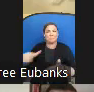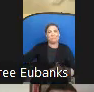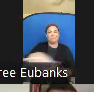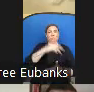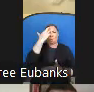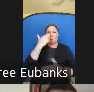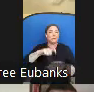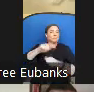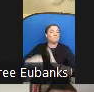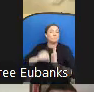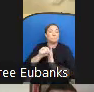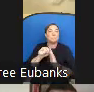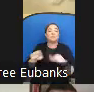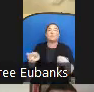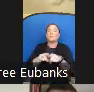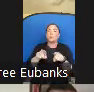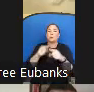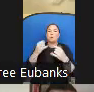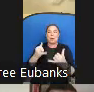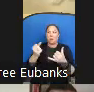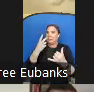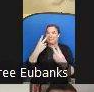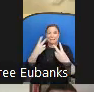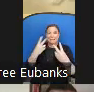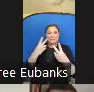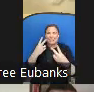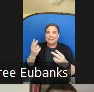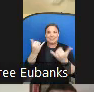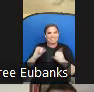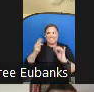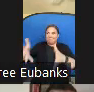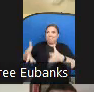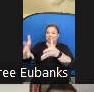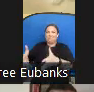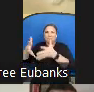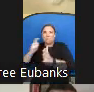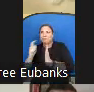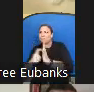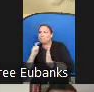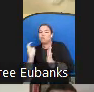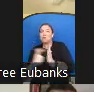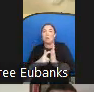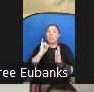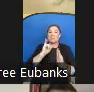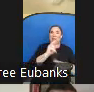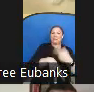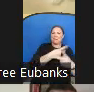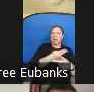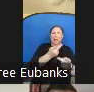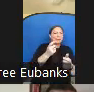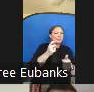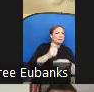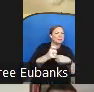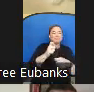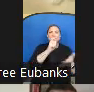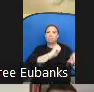consequence, they remain ubiquitous in the archaeological record. Changes in the styles of these products can be traced through time and used to